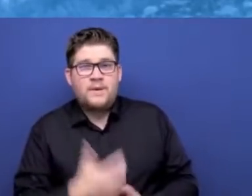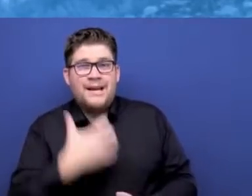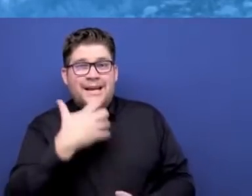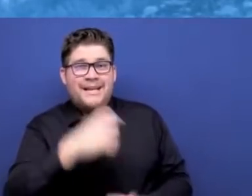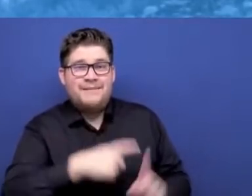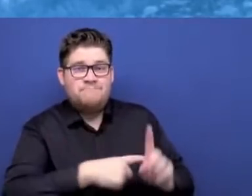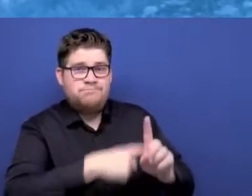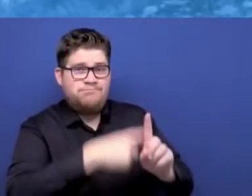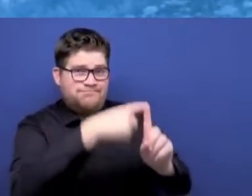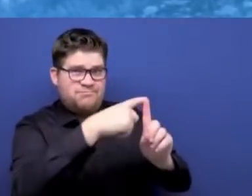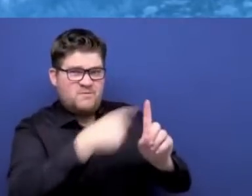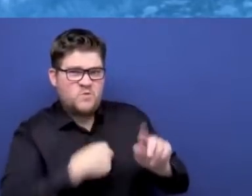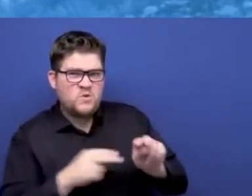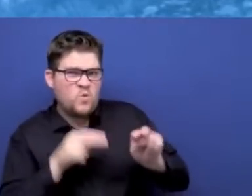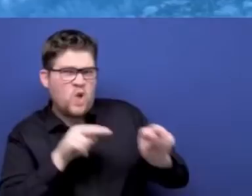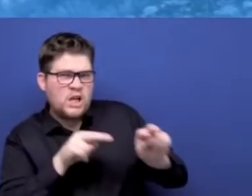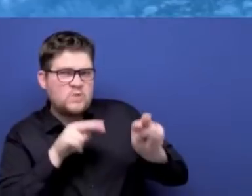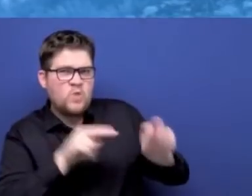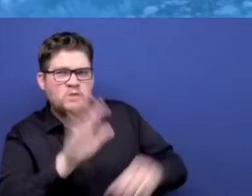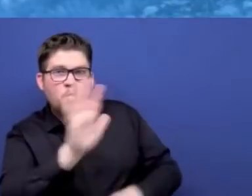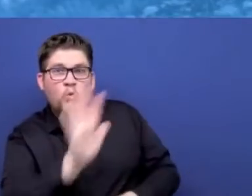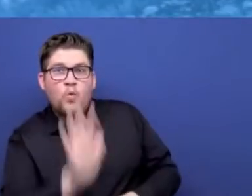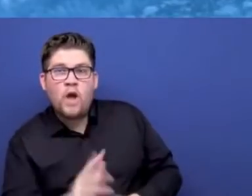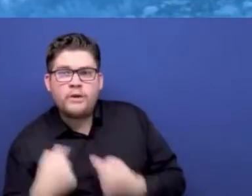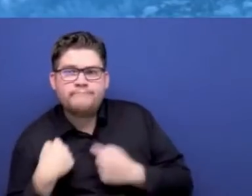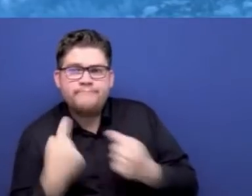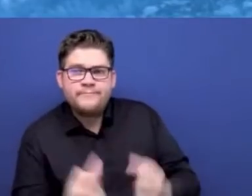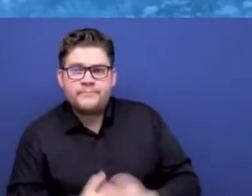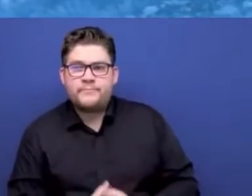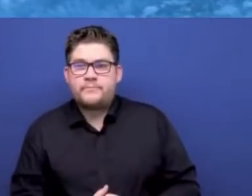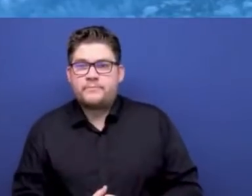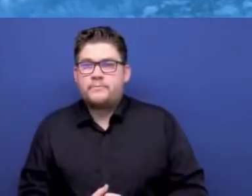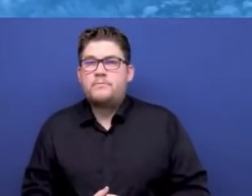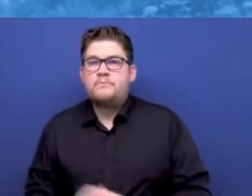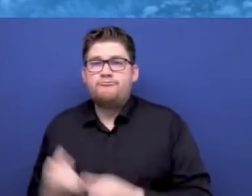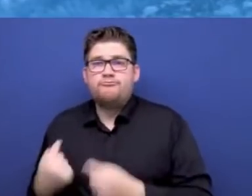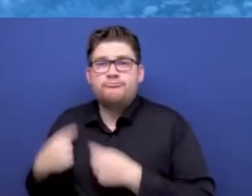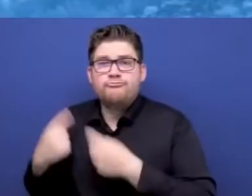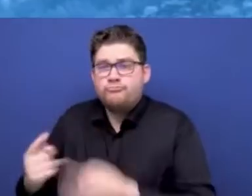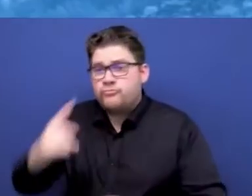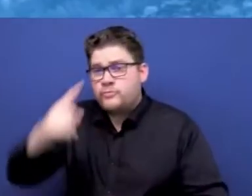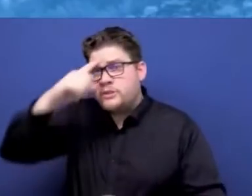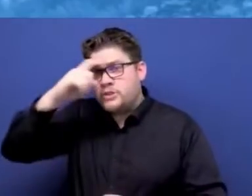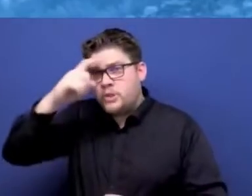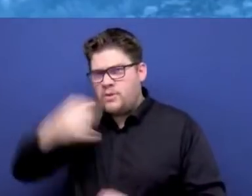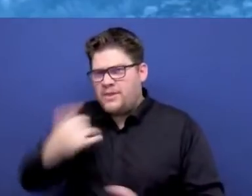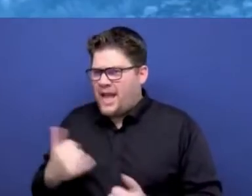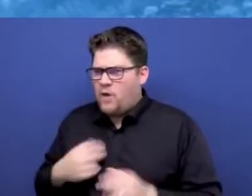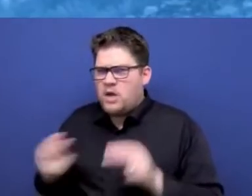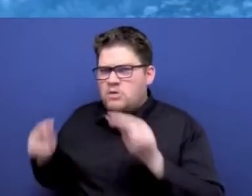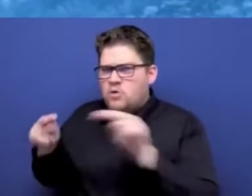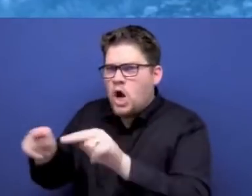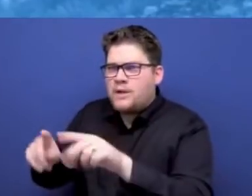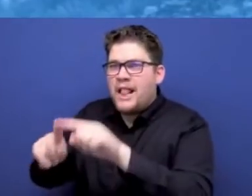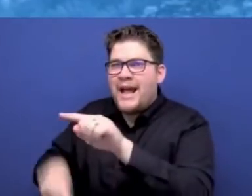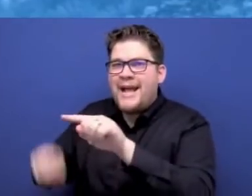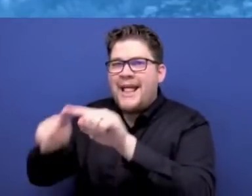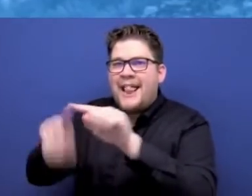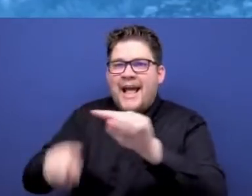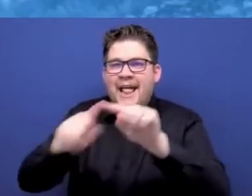year, for the most part, is lightning. So when we see that instability in the forecast that creates